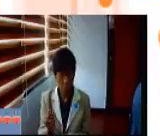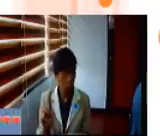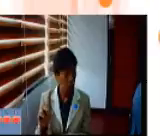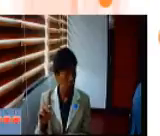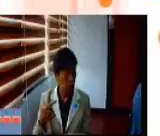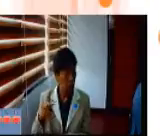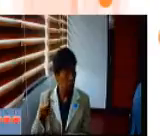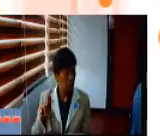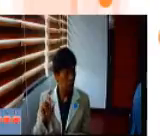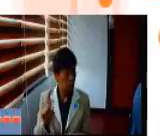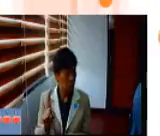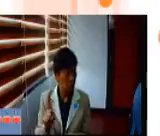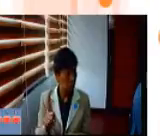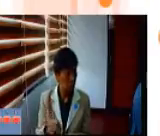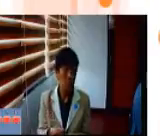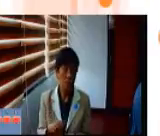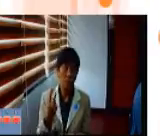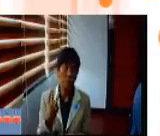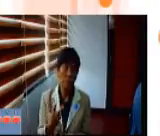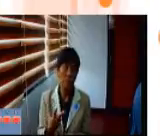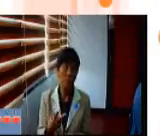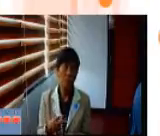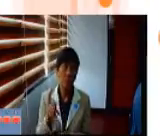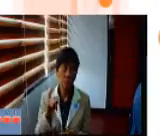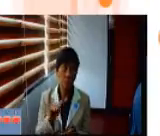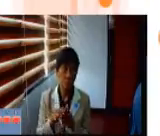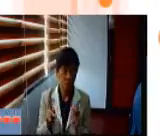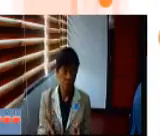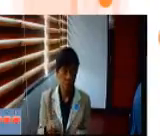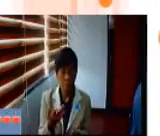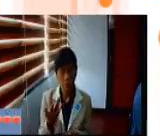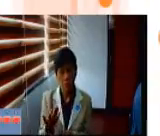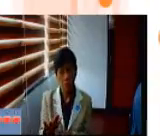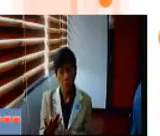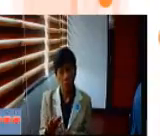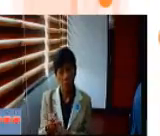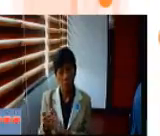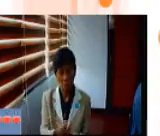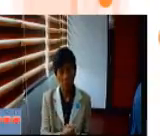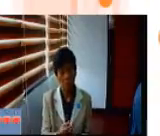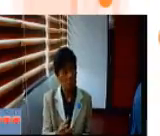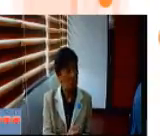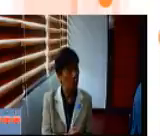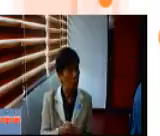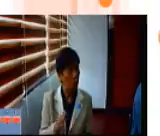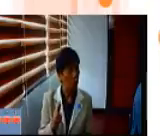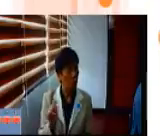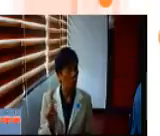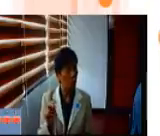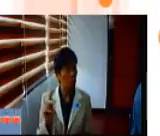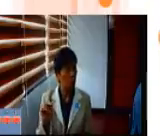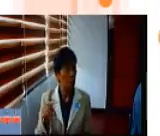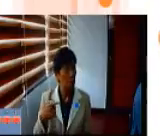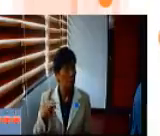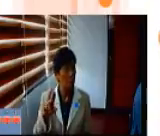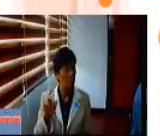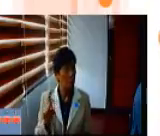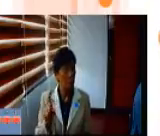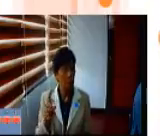po yung that person nagsumusud-sud siya po yung nangongolekta ng Bangus Fry. And those Bangus Fry are